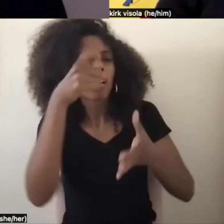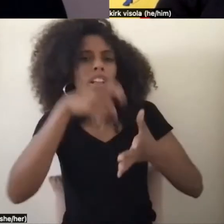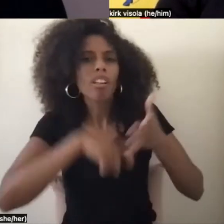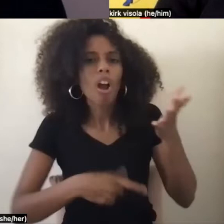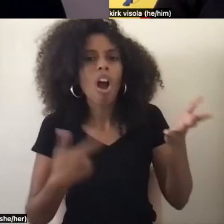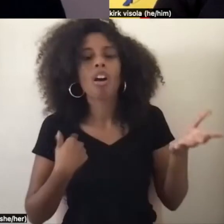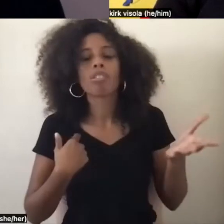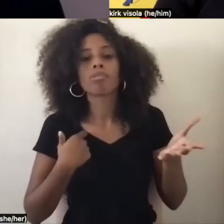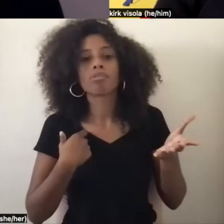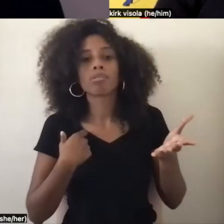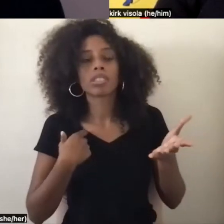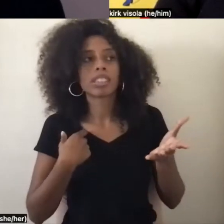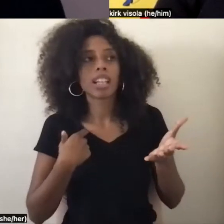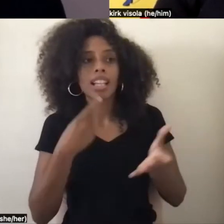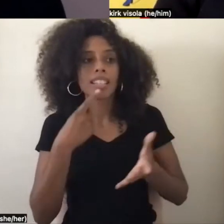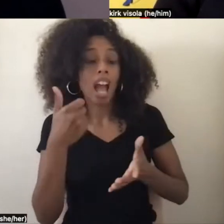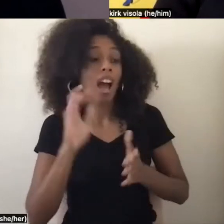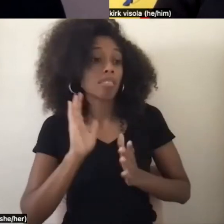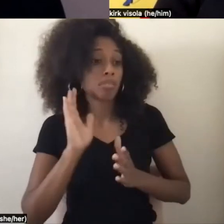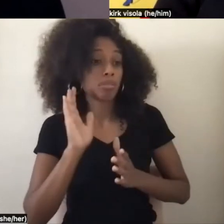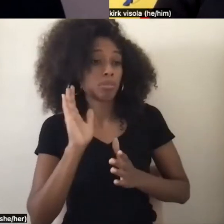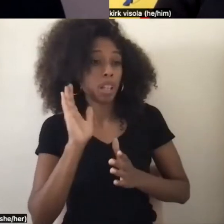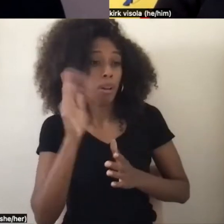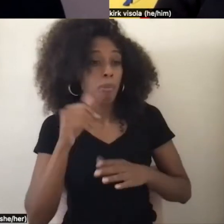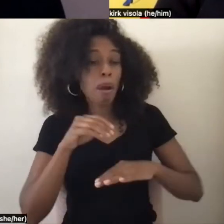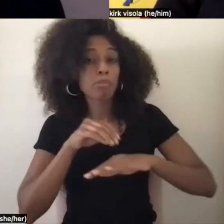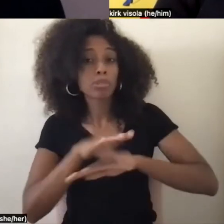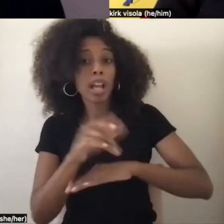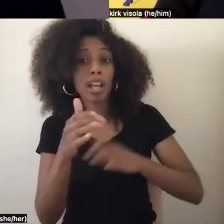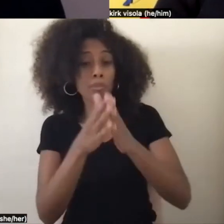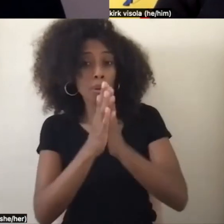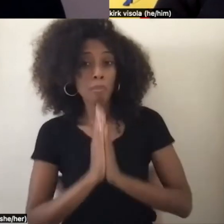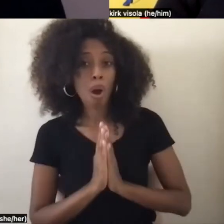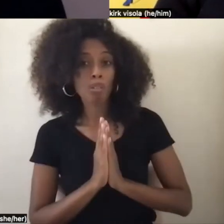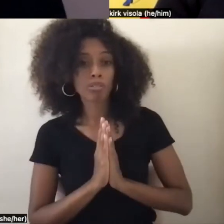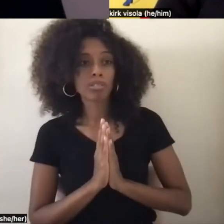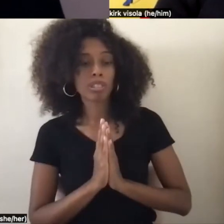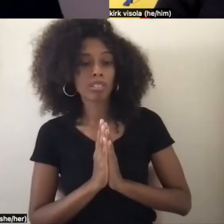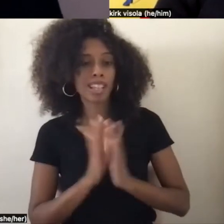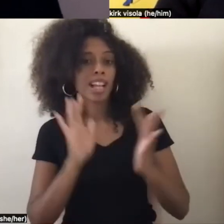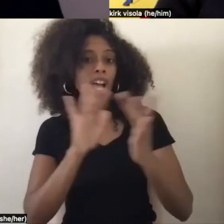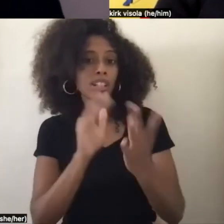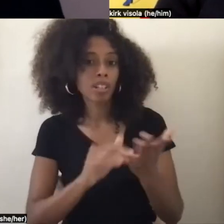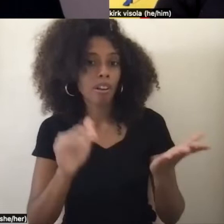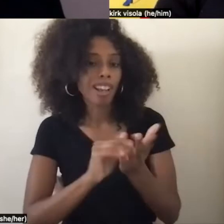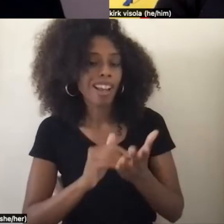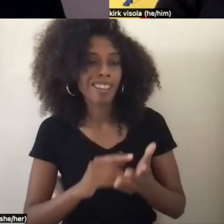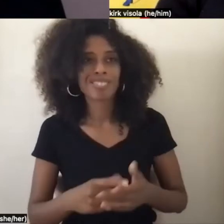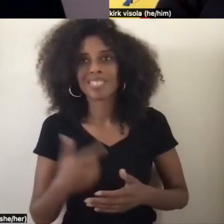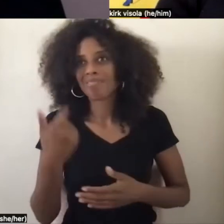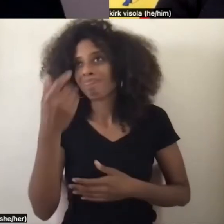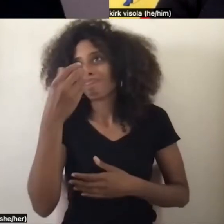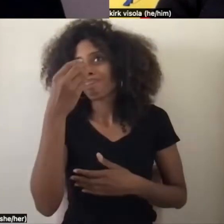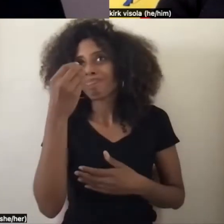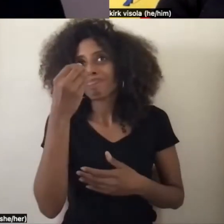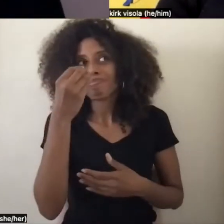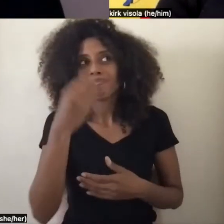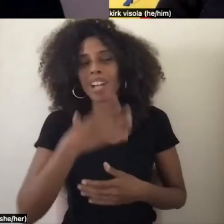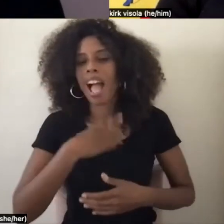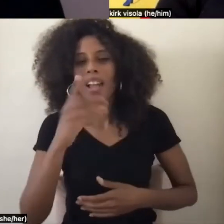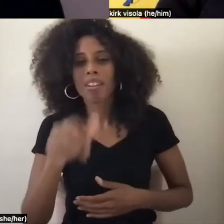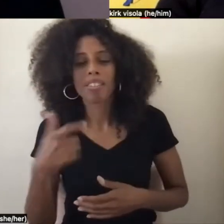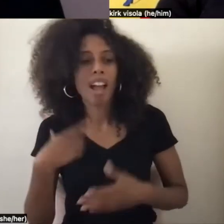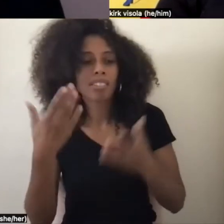back to you. I don't like to give numbers over the phone right away because I don't know what's involved.